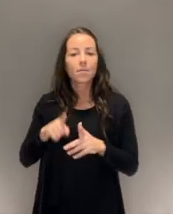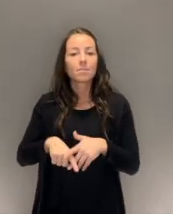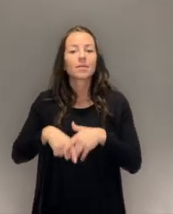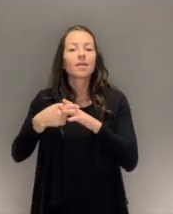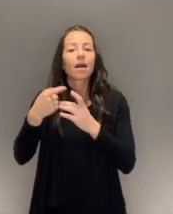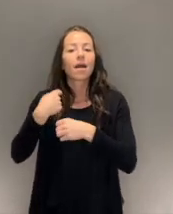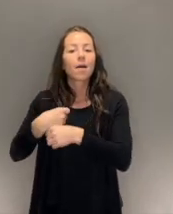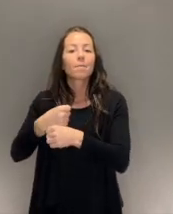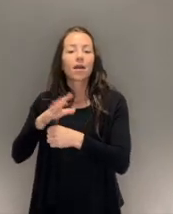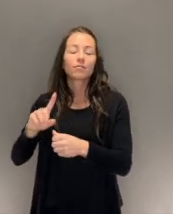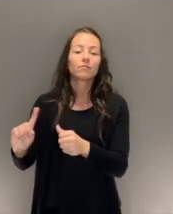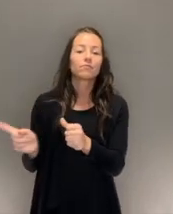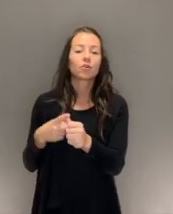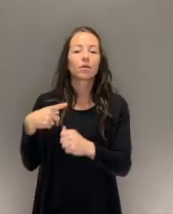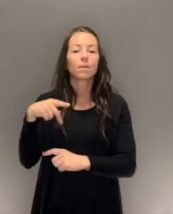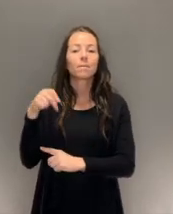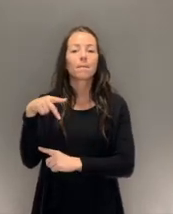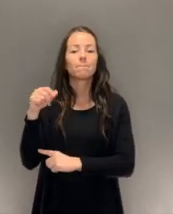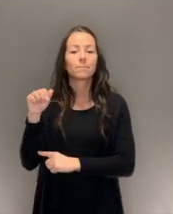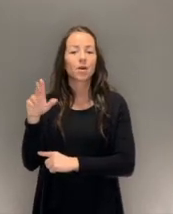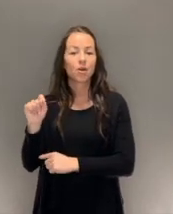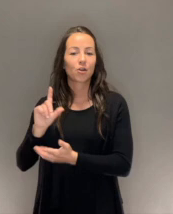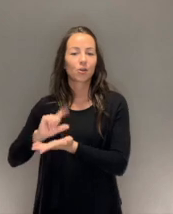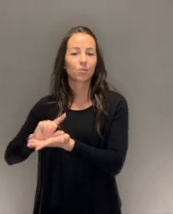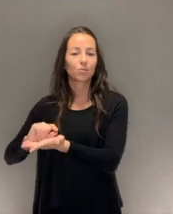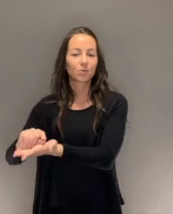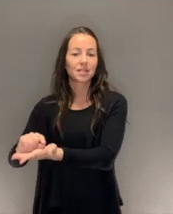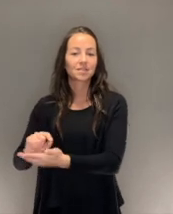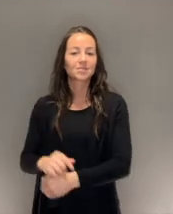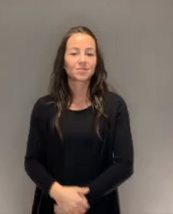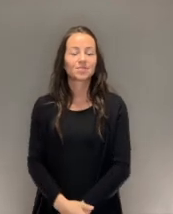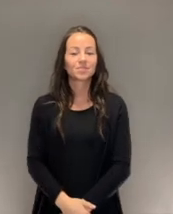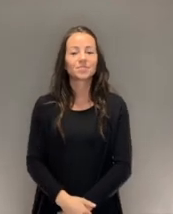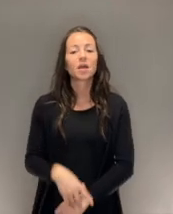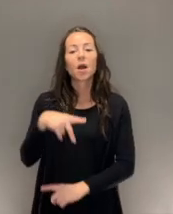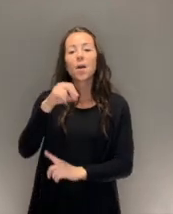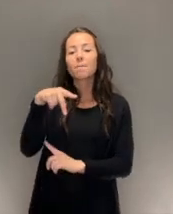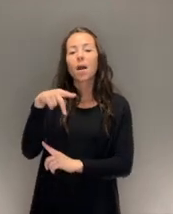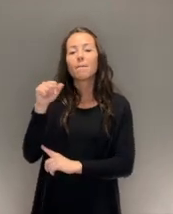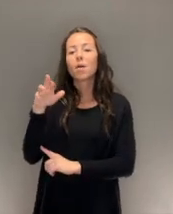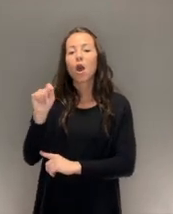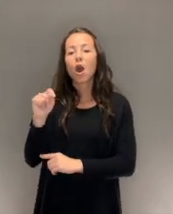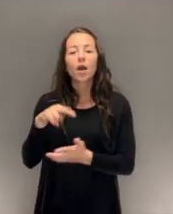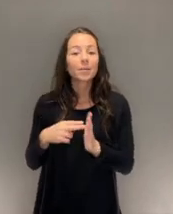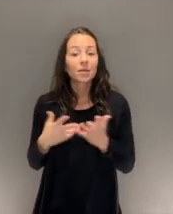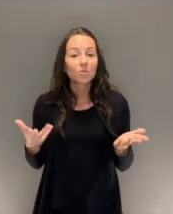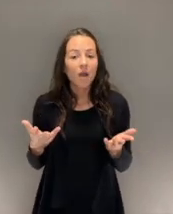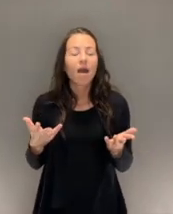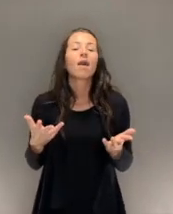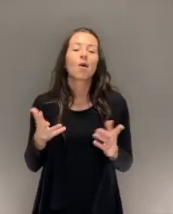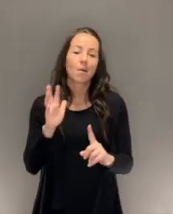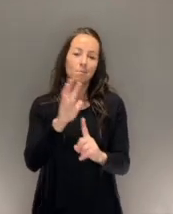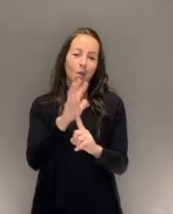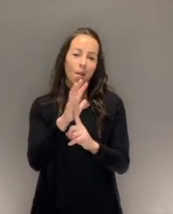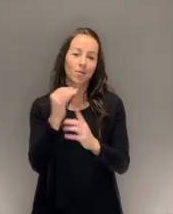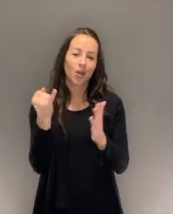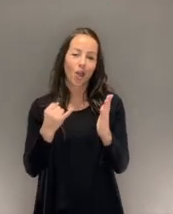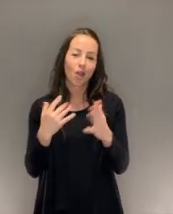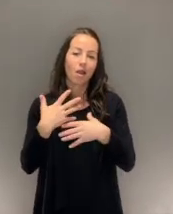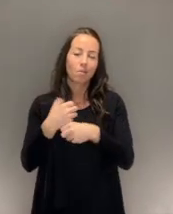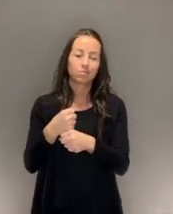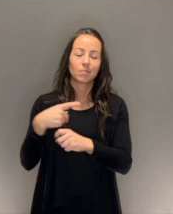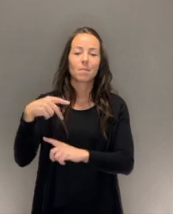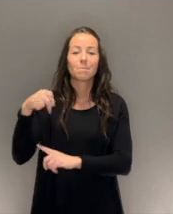he started producing his first pop art prints. Now, pop art is short for popular art, and